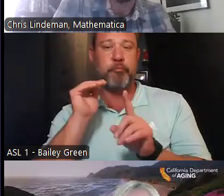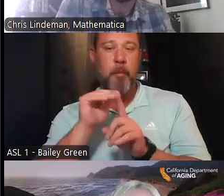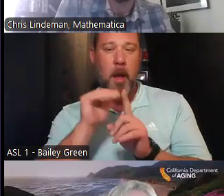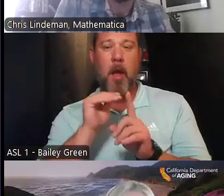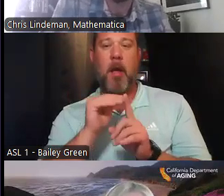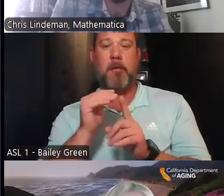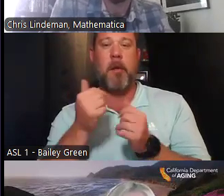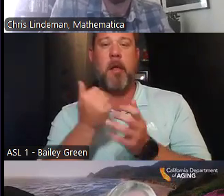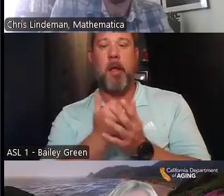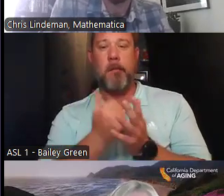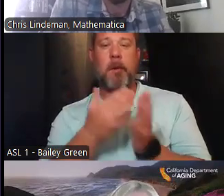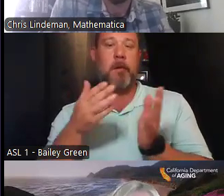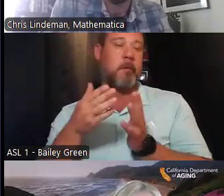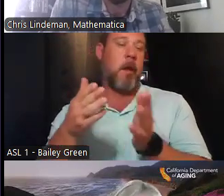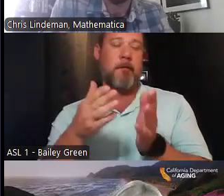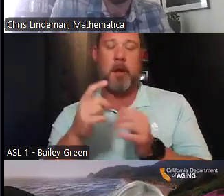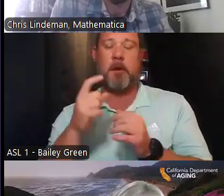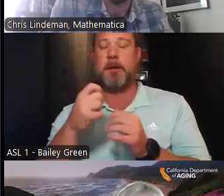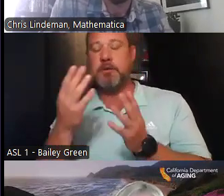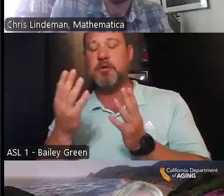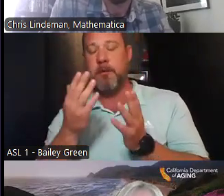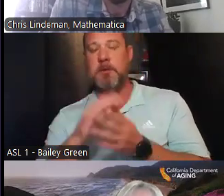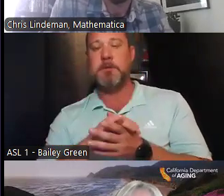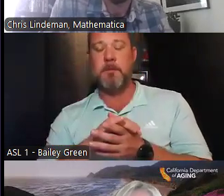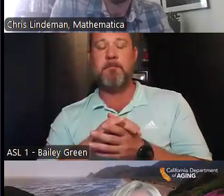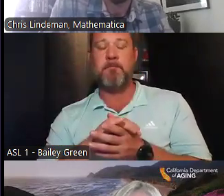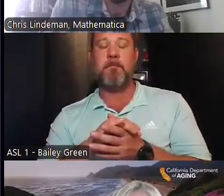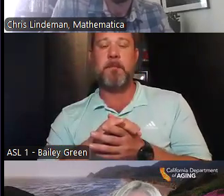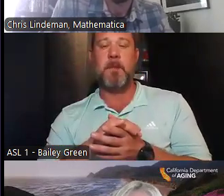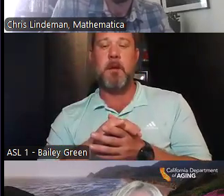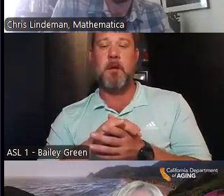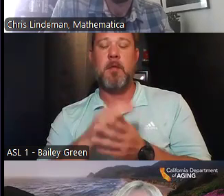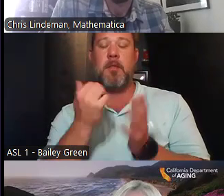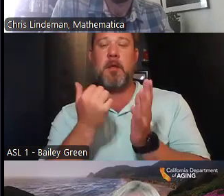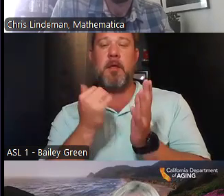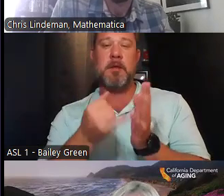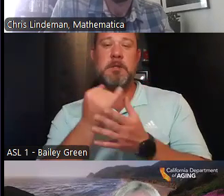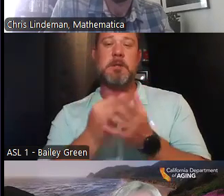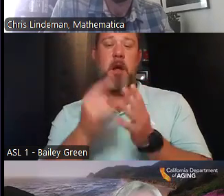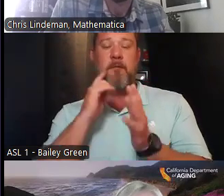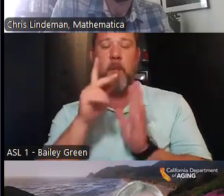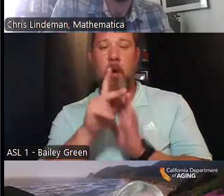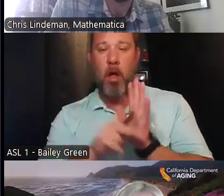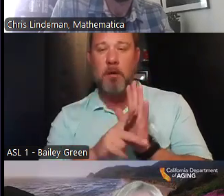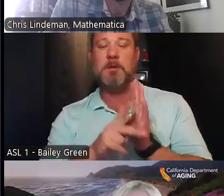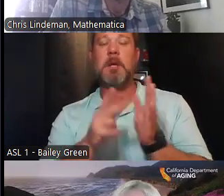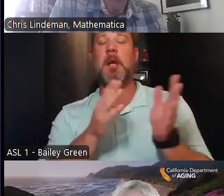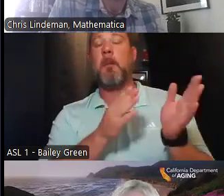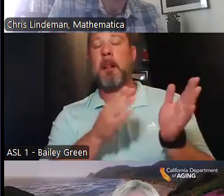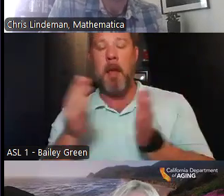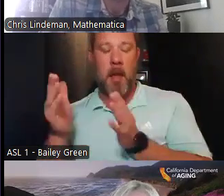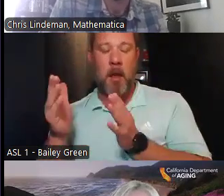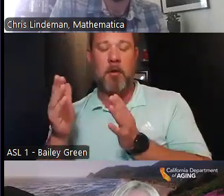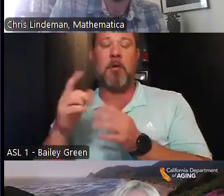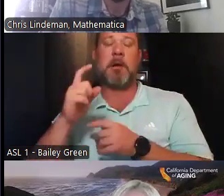people who need services navigate services. It's really designed for our policy people, our planners, for doing